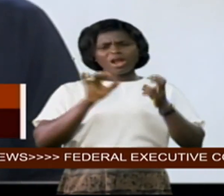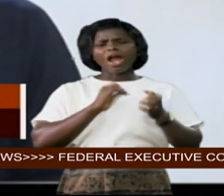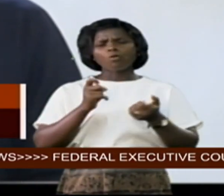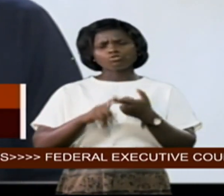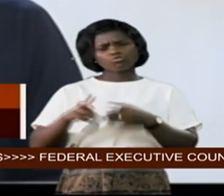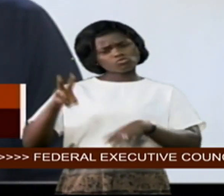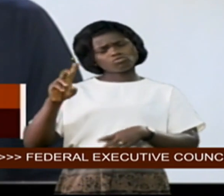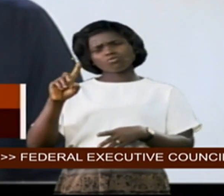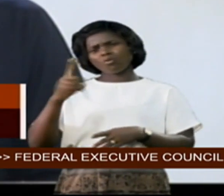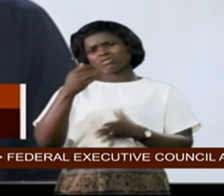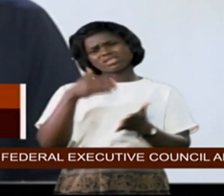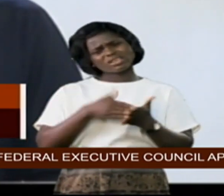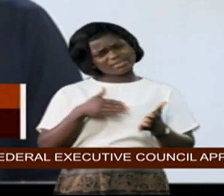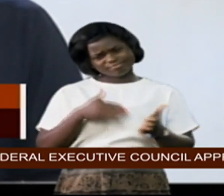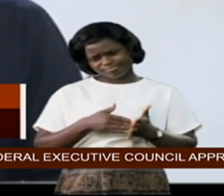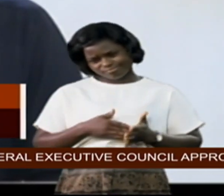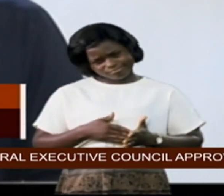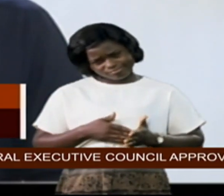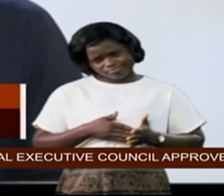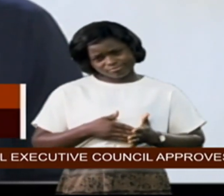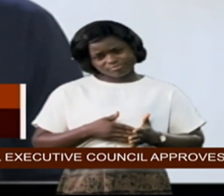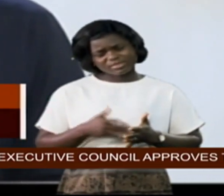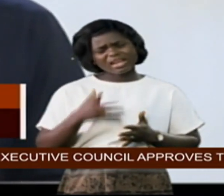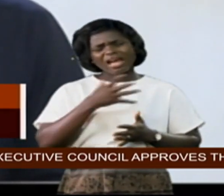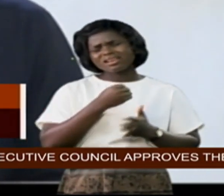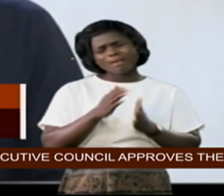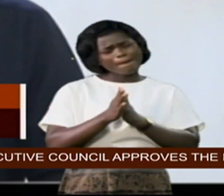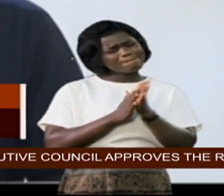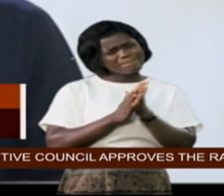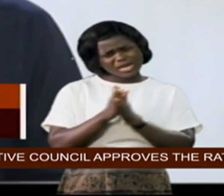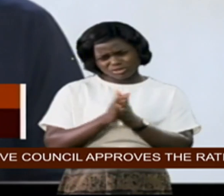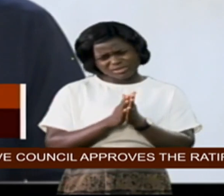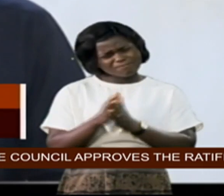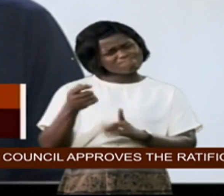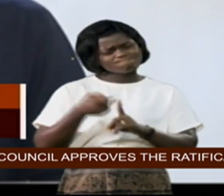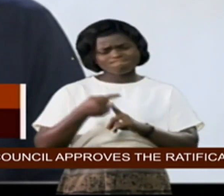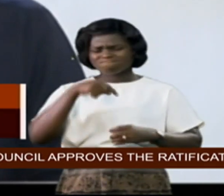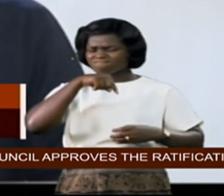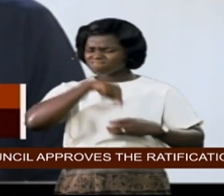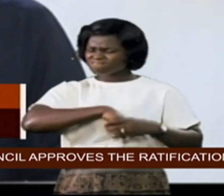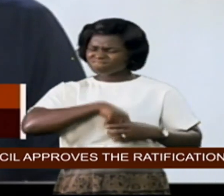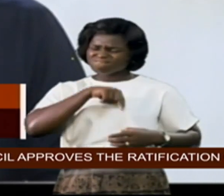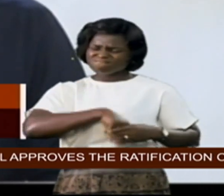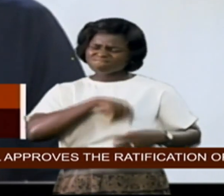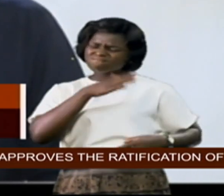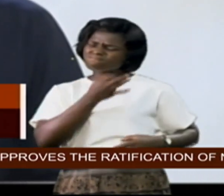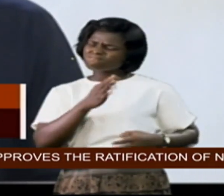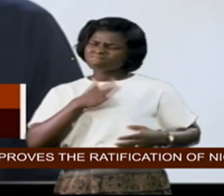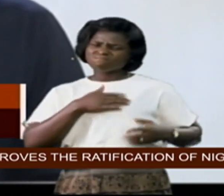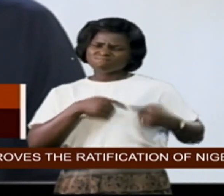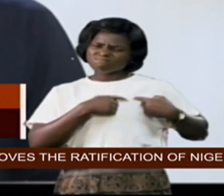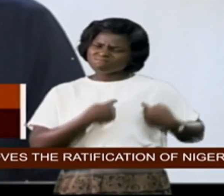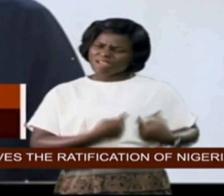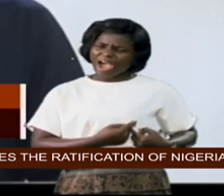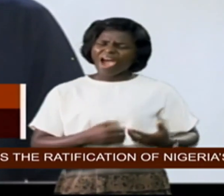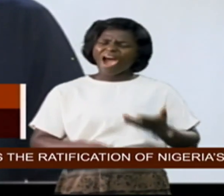once again and passionately from the depth of my heart